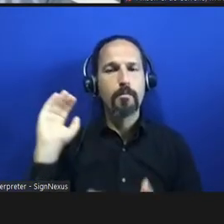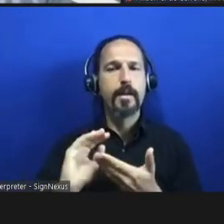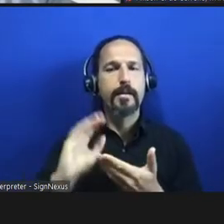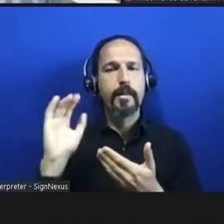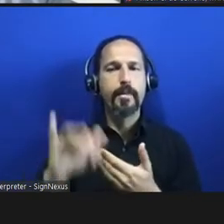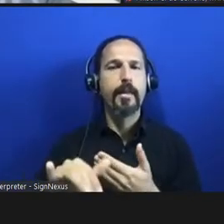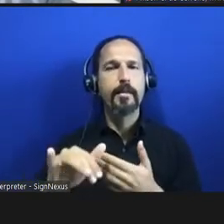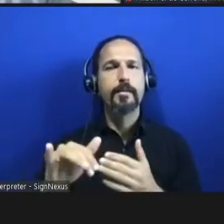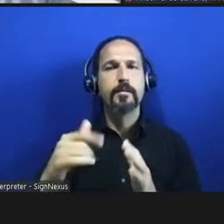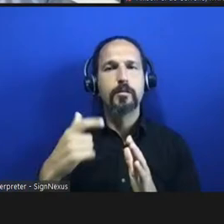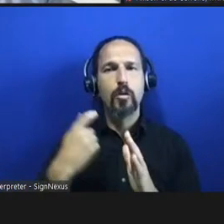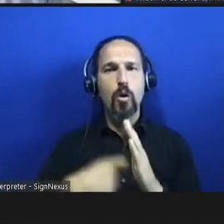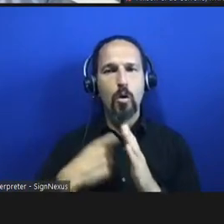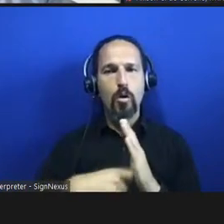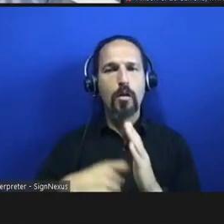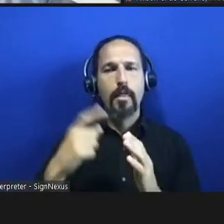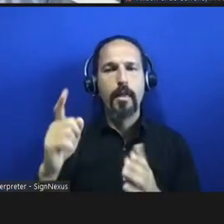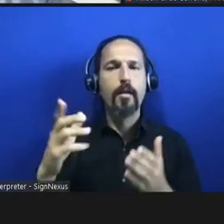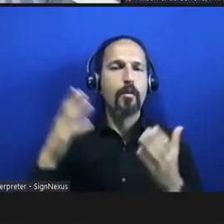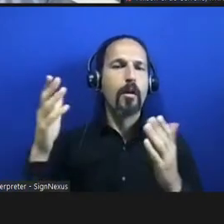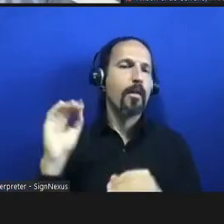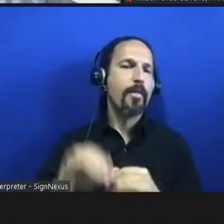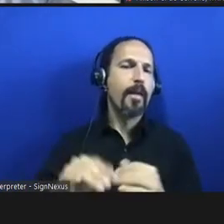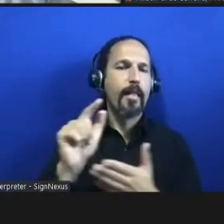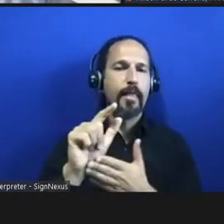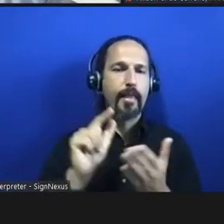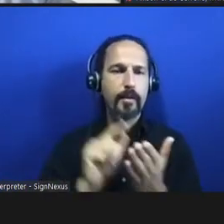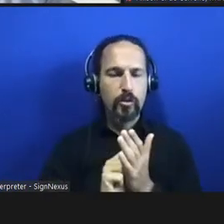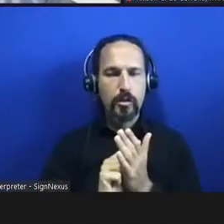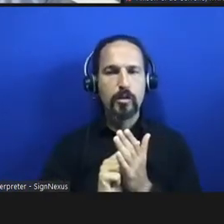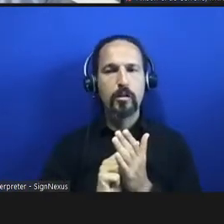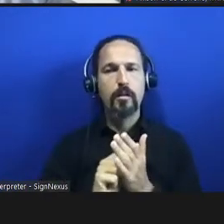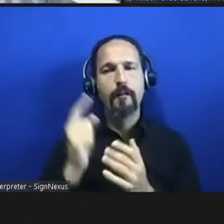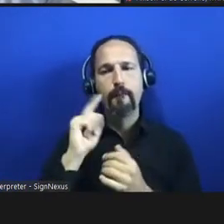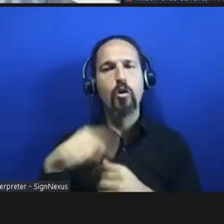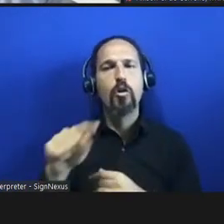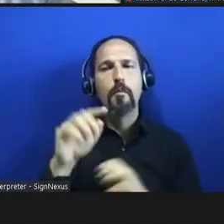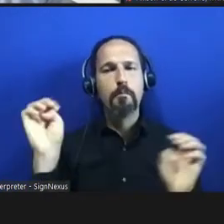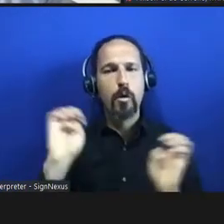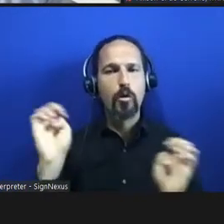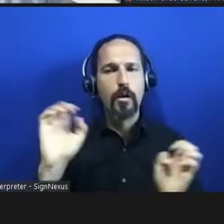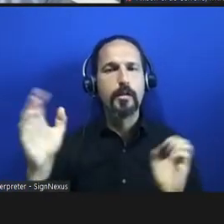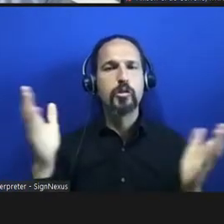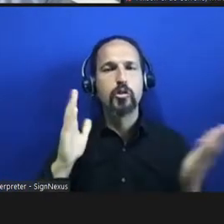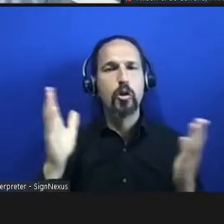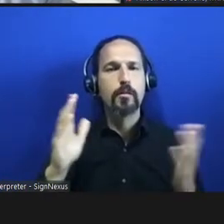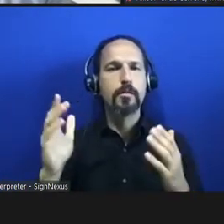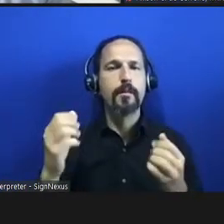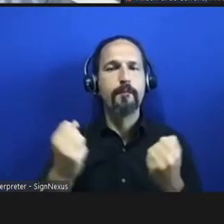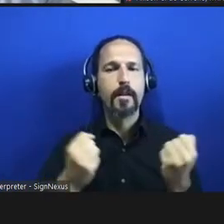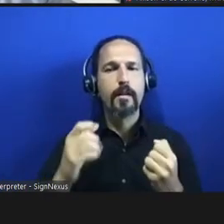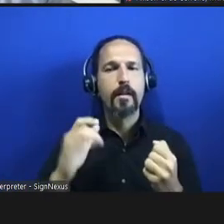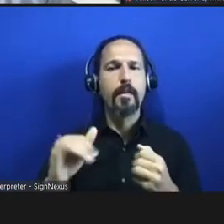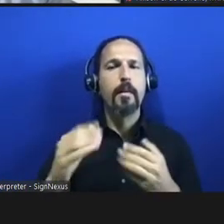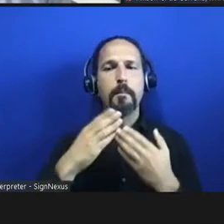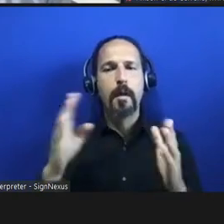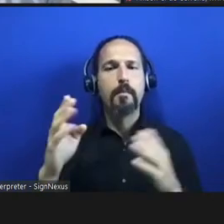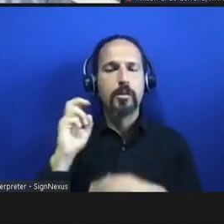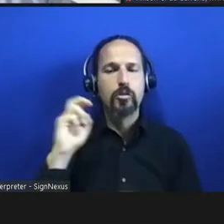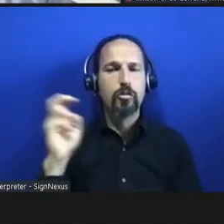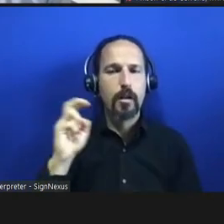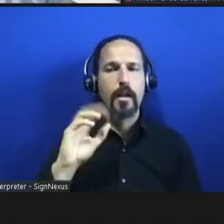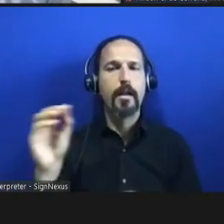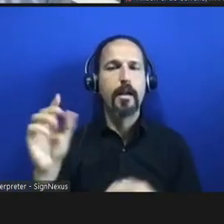tolls as as was recommended by the legislature only for emergency and service Vehicles public transit and licensed